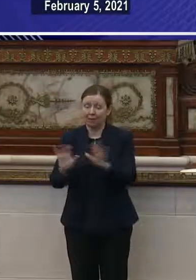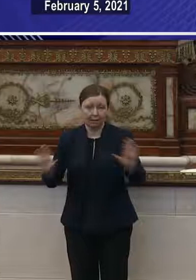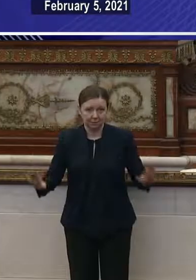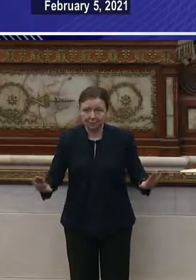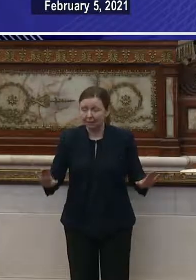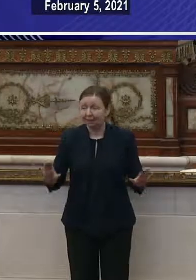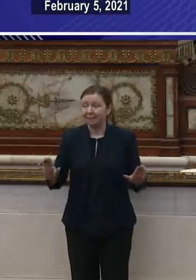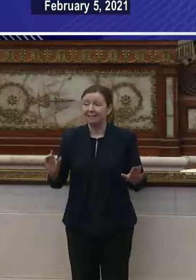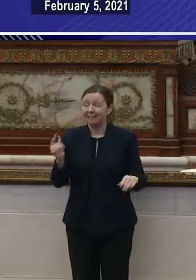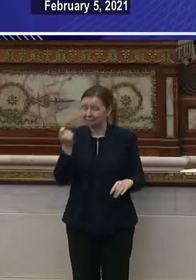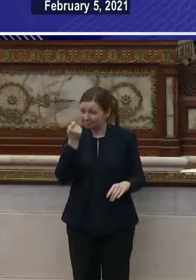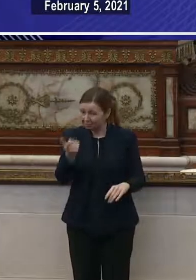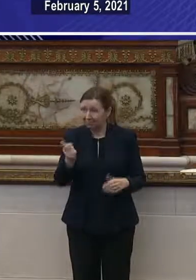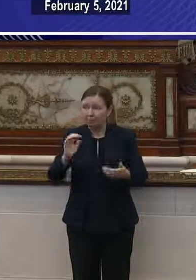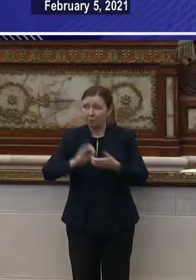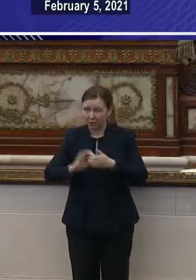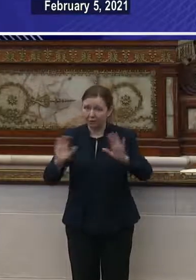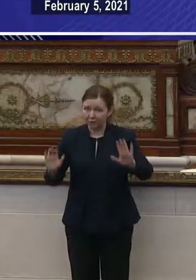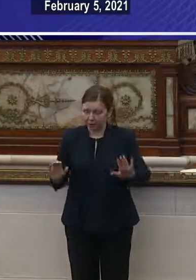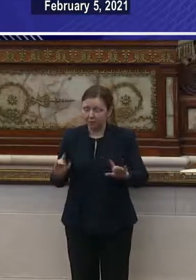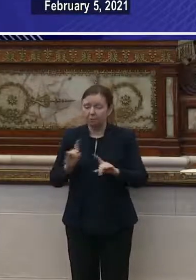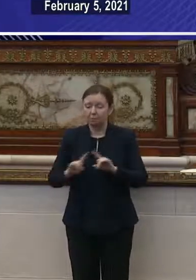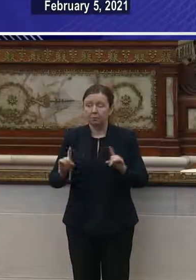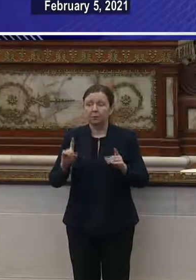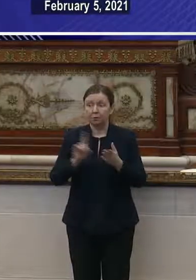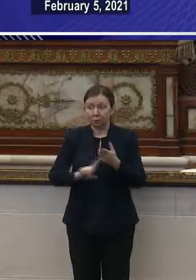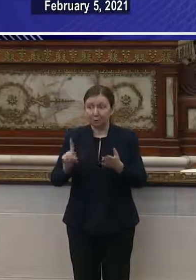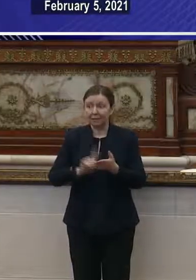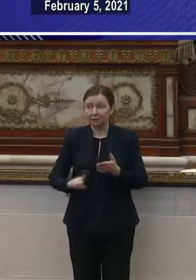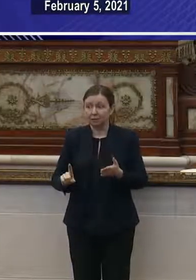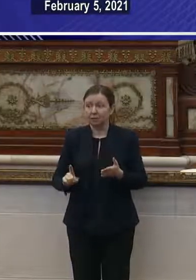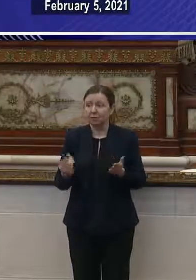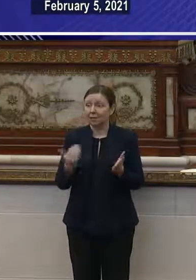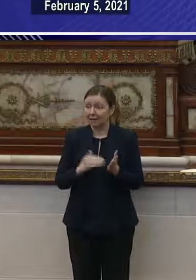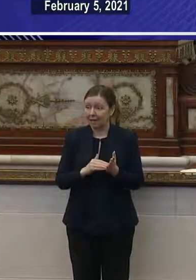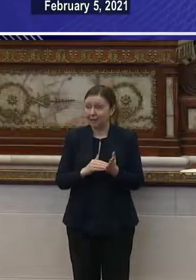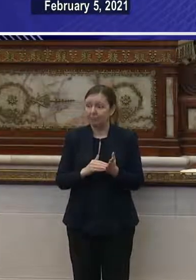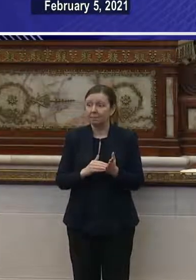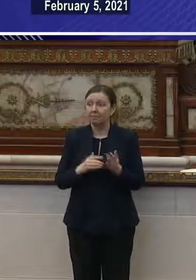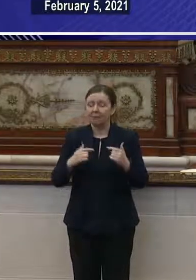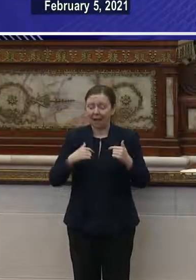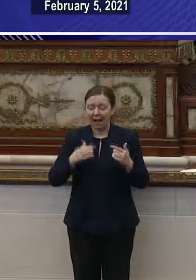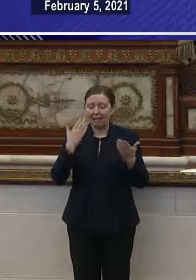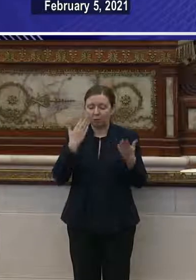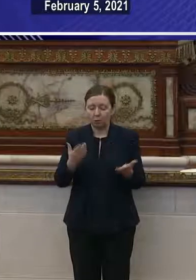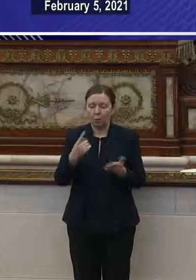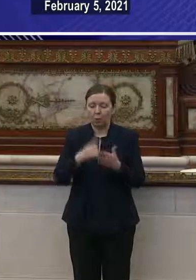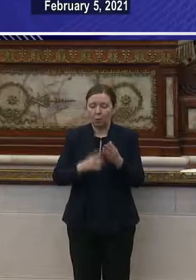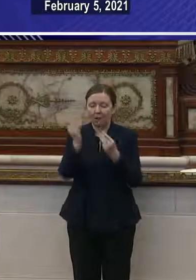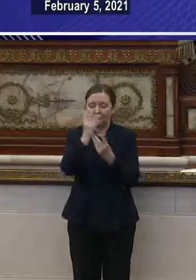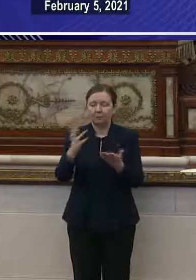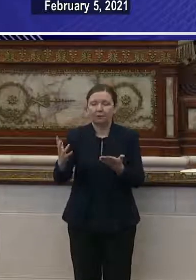were a relatively small partner in all this. But as far as the research goes, again, I don't know what